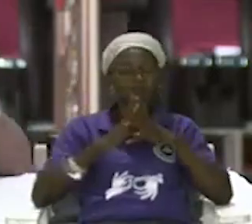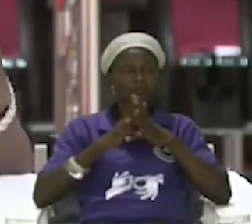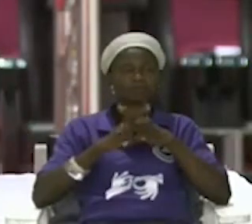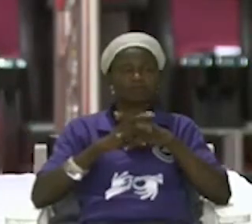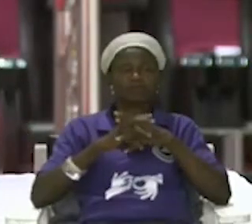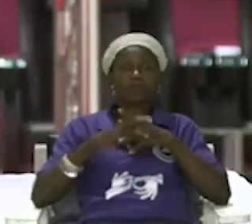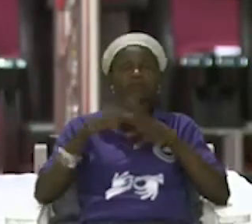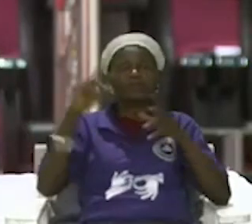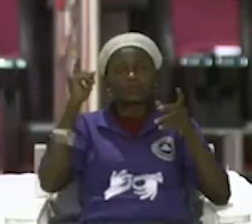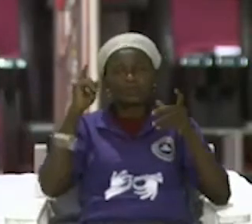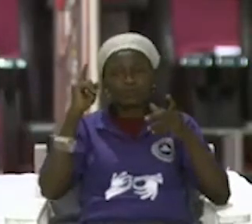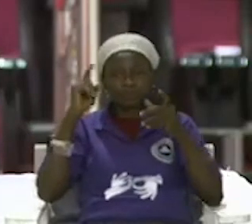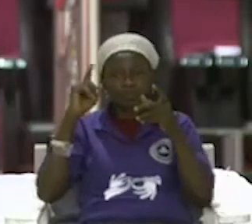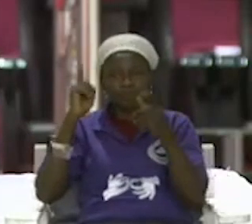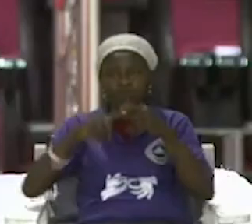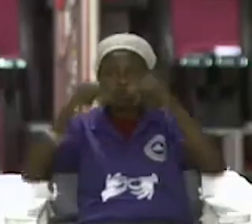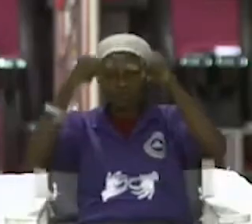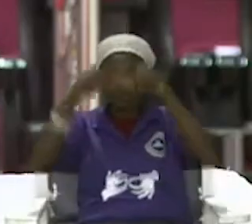22. To remain forever